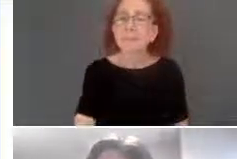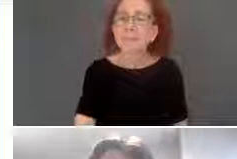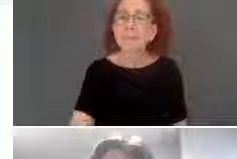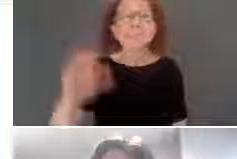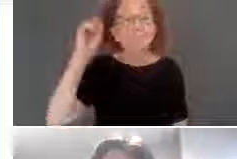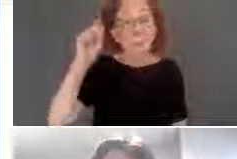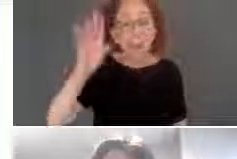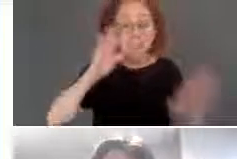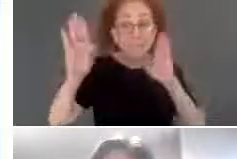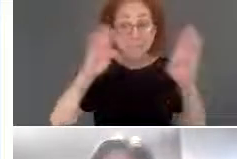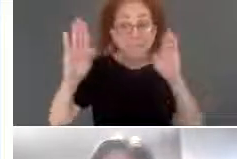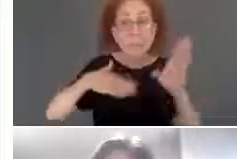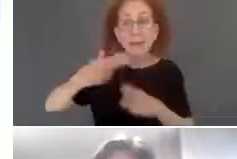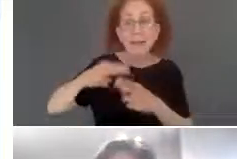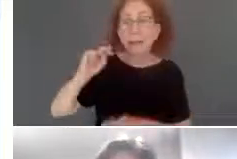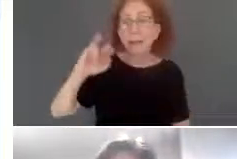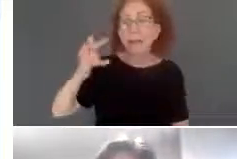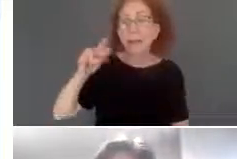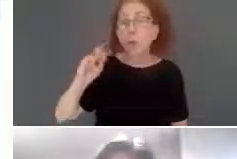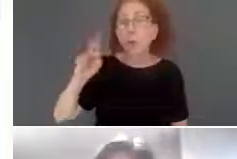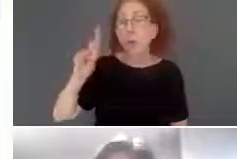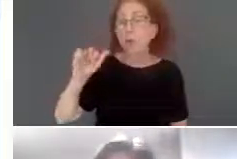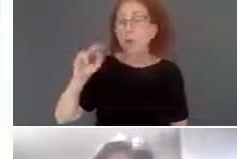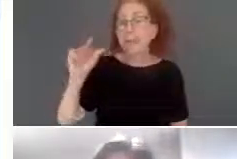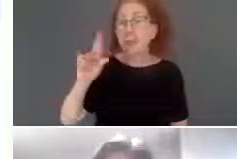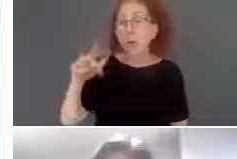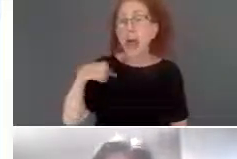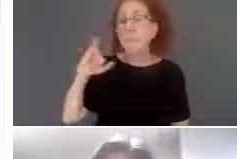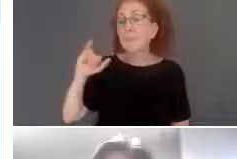Okay, hello everyone. My name is Nicole Dancer. I'm the Isolation